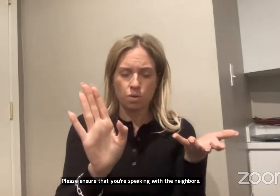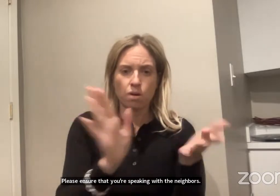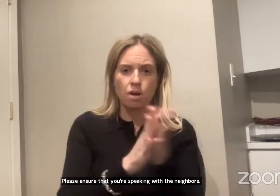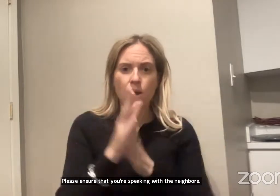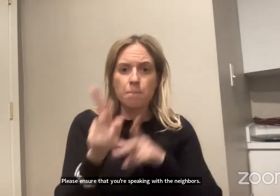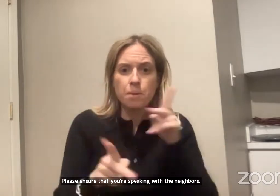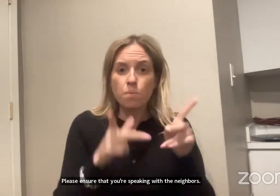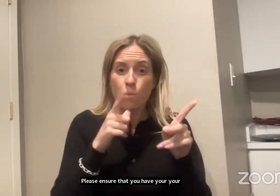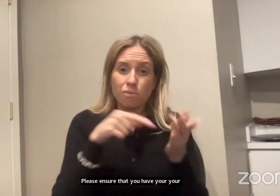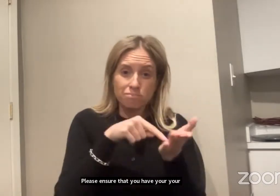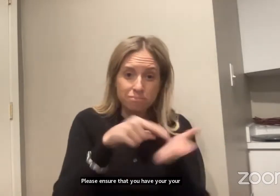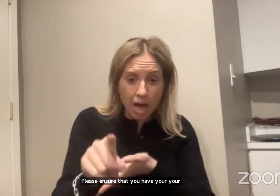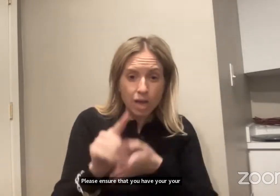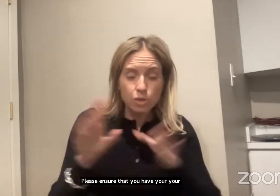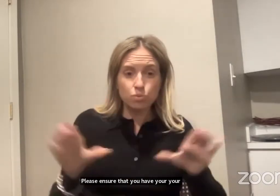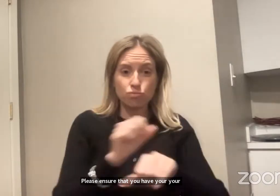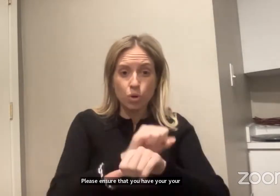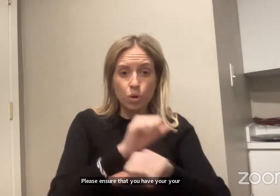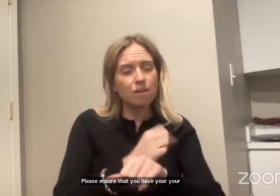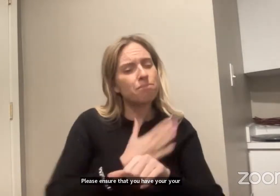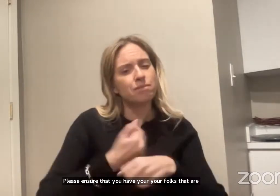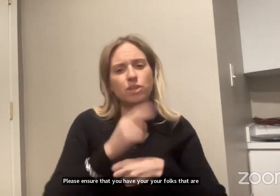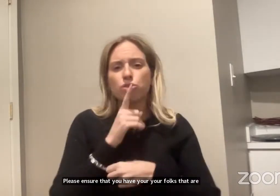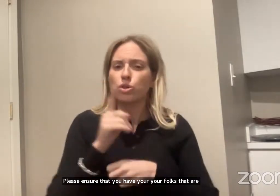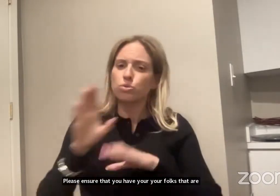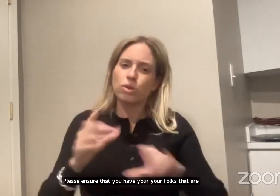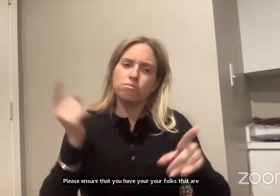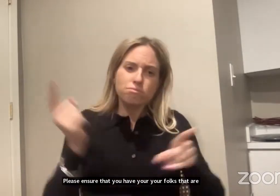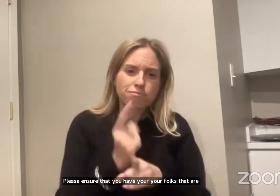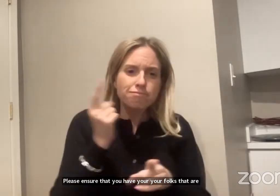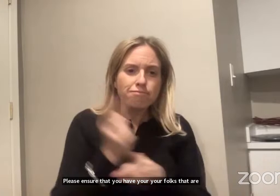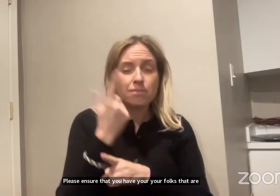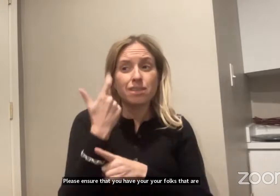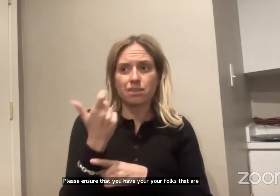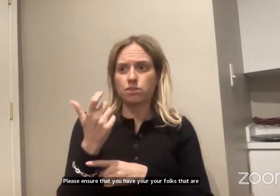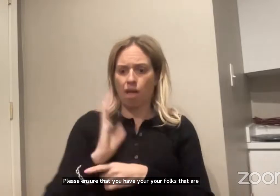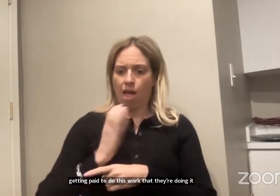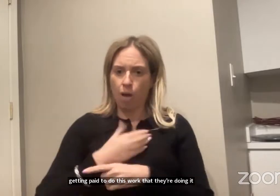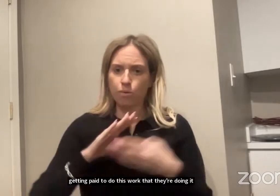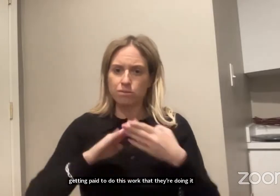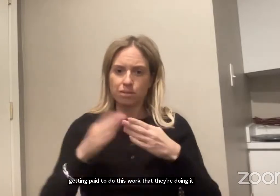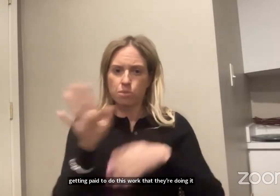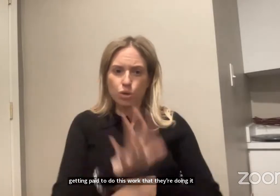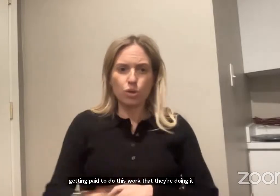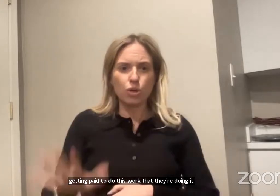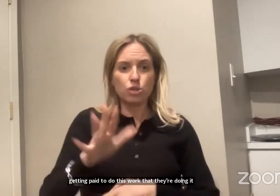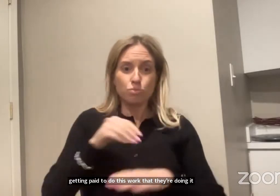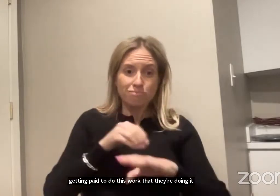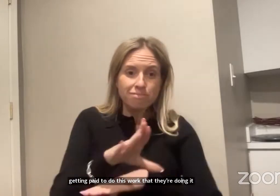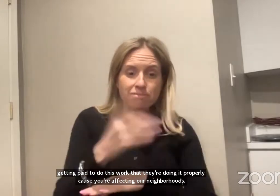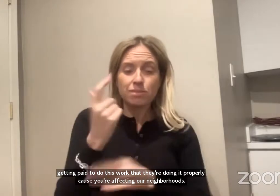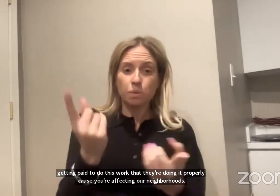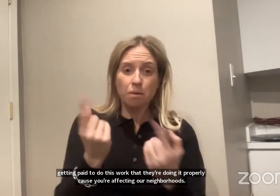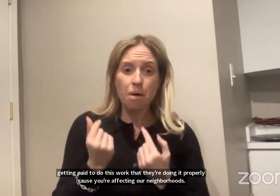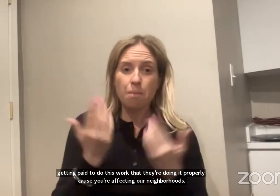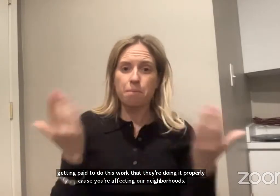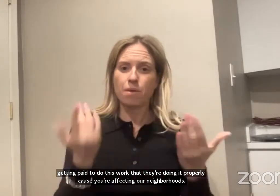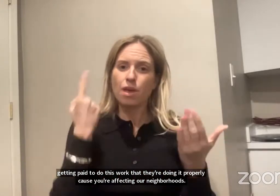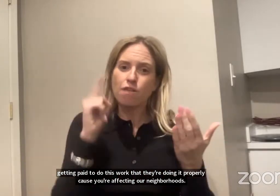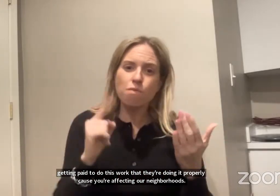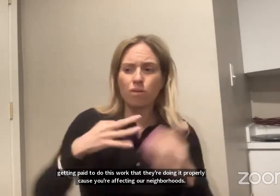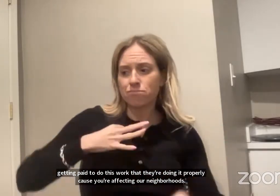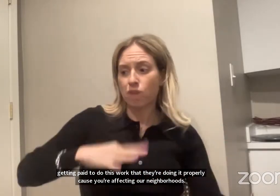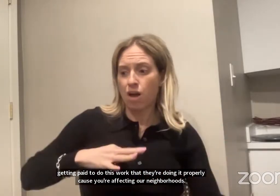folks that are getting paid to do this work, that they're doing it properly, because you're affecting our neighborhoods. You come in here for the profit